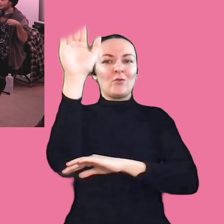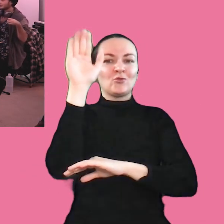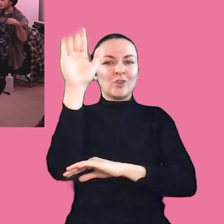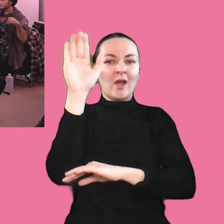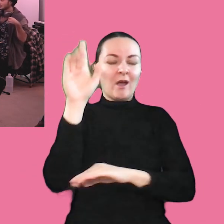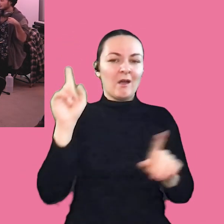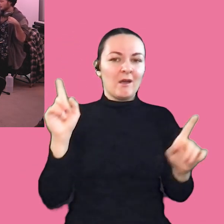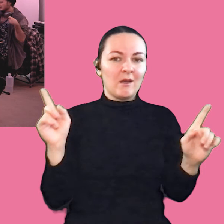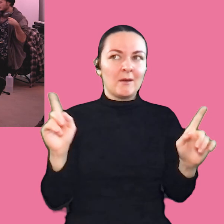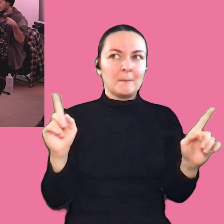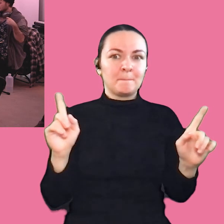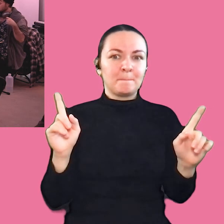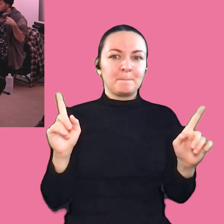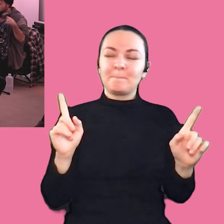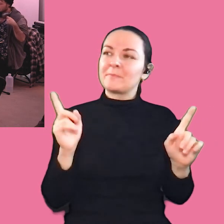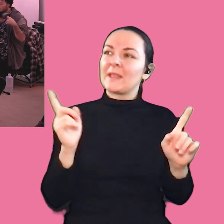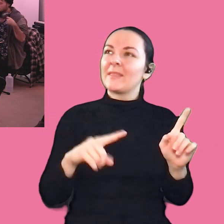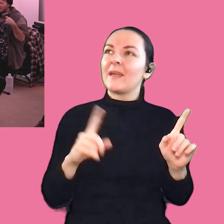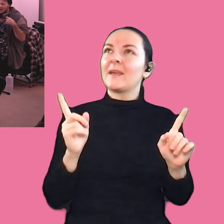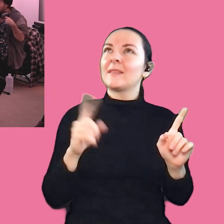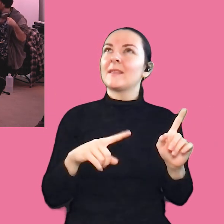future, then